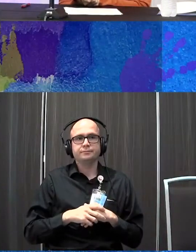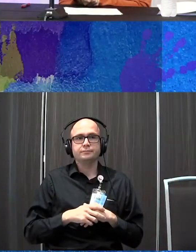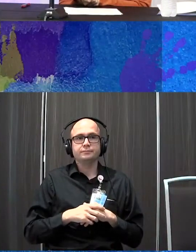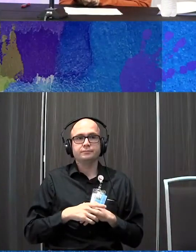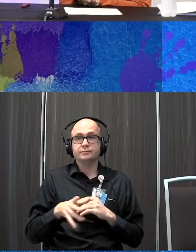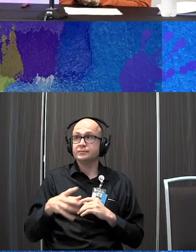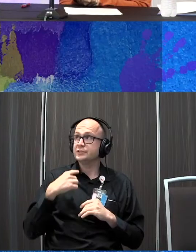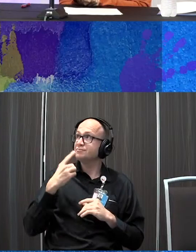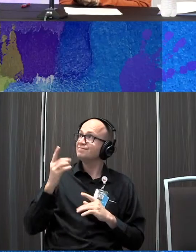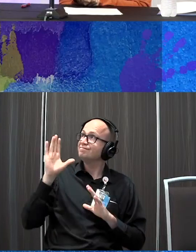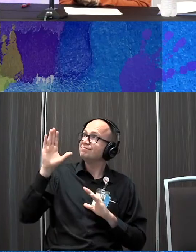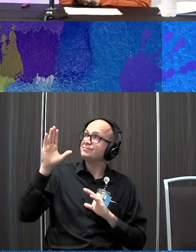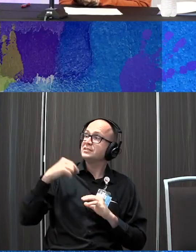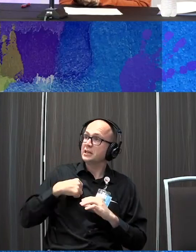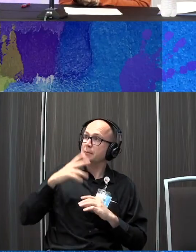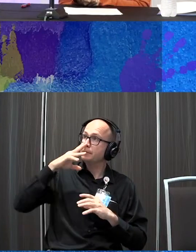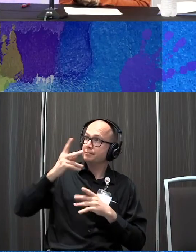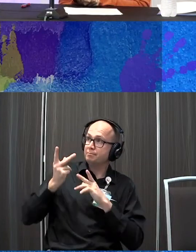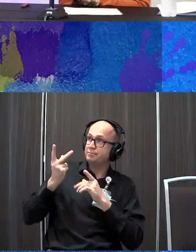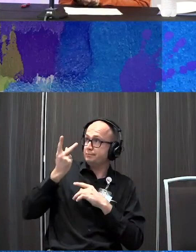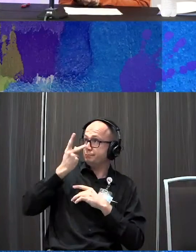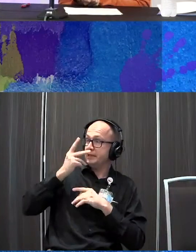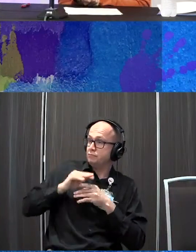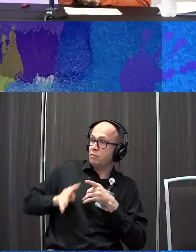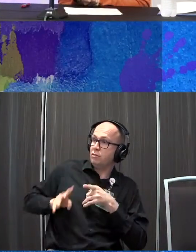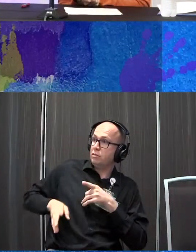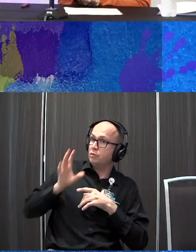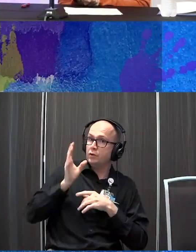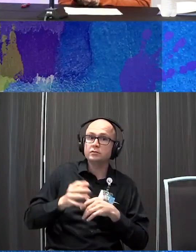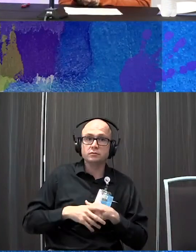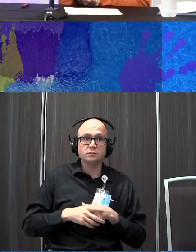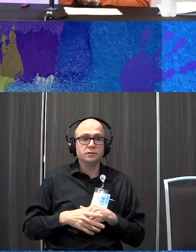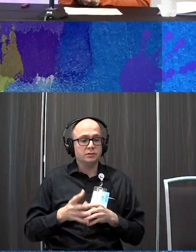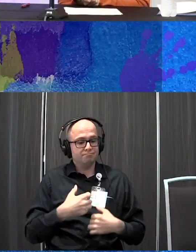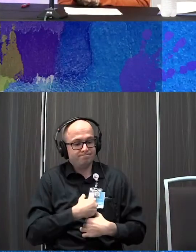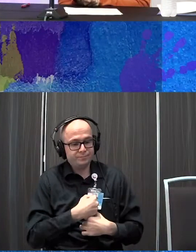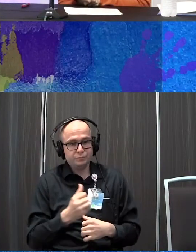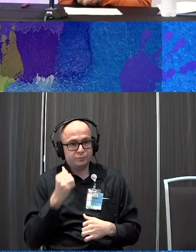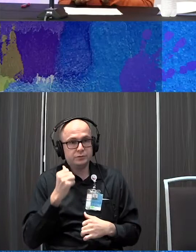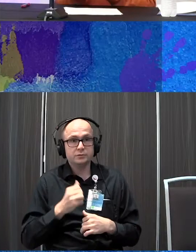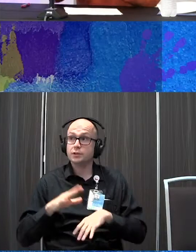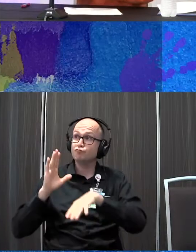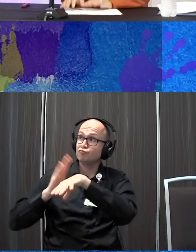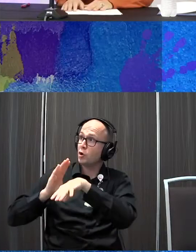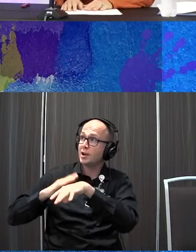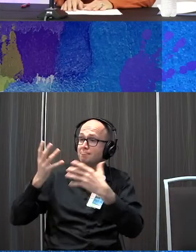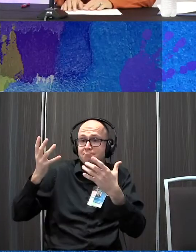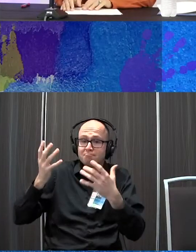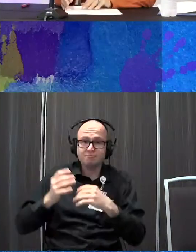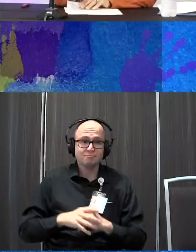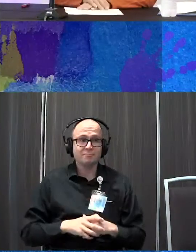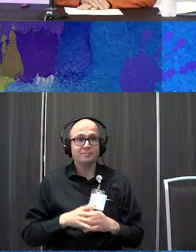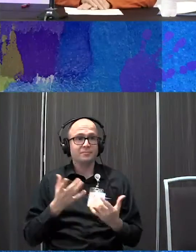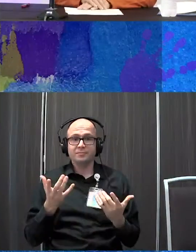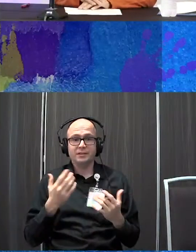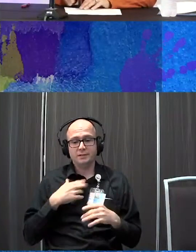actually told the principal, he said, "I'm going to pee on you if you don't let me go." Principal didn't let him go. That's fair warning. Yeah, he did. And